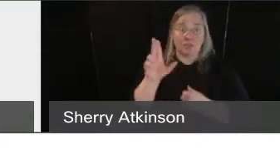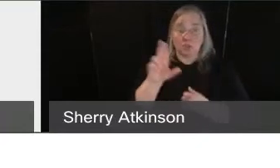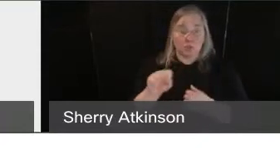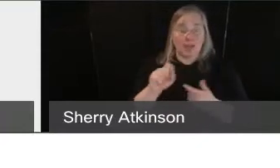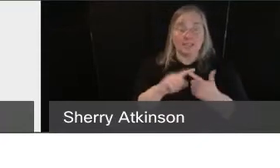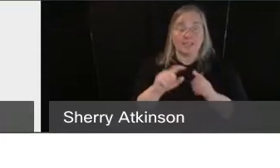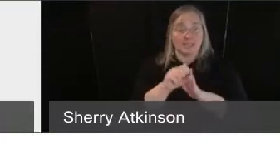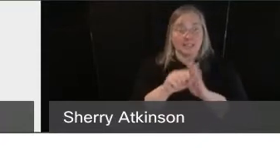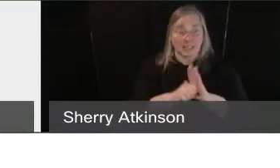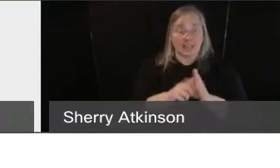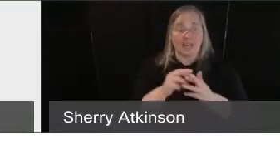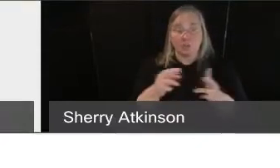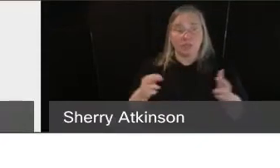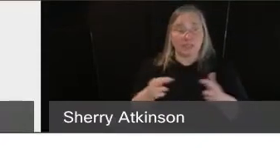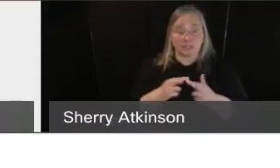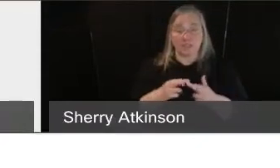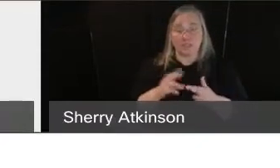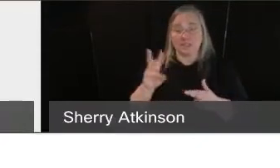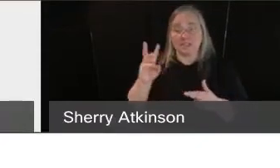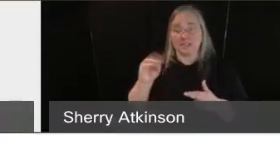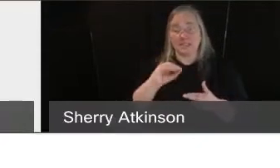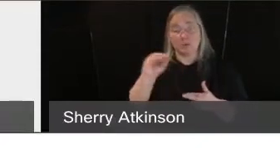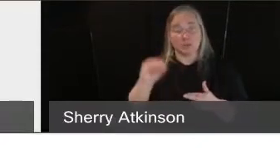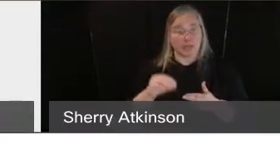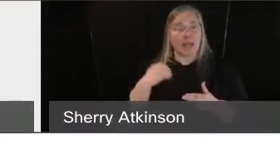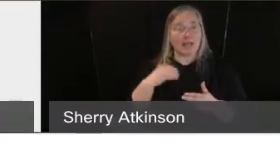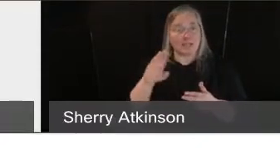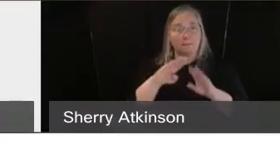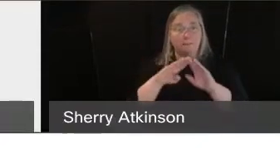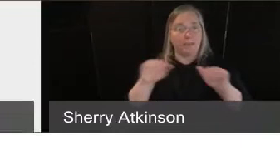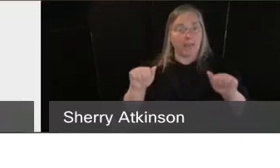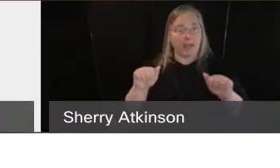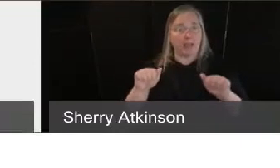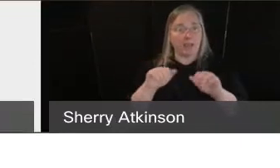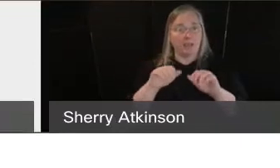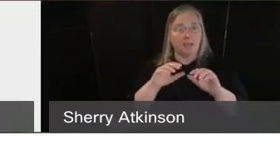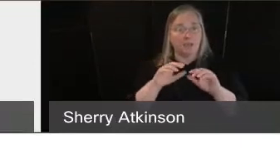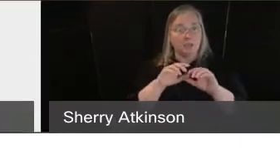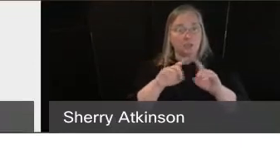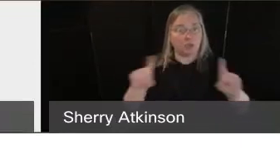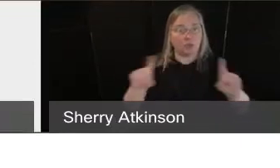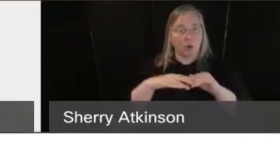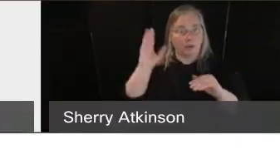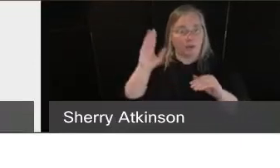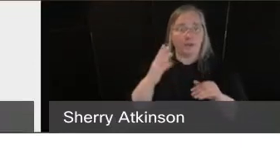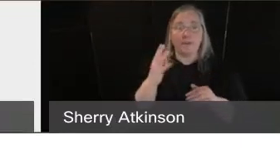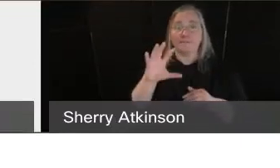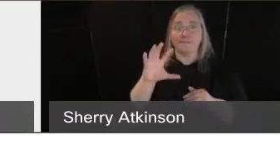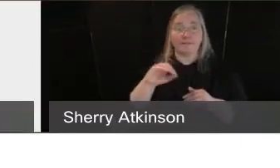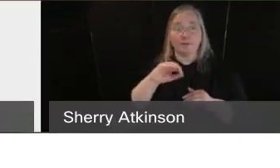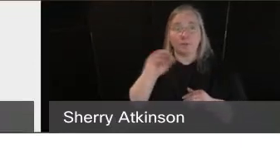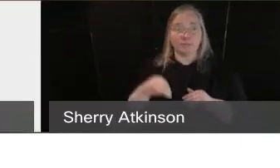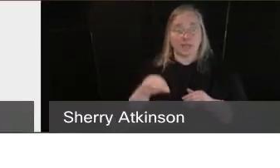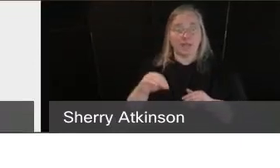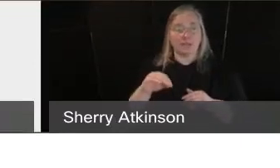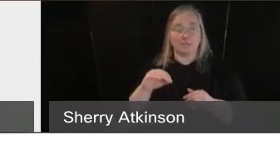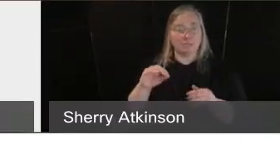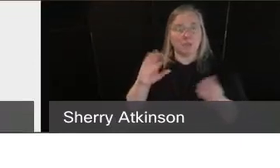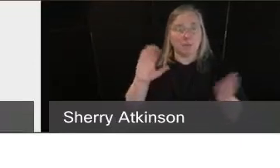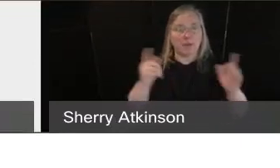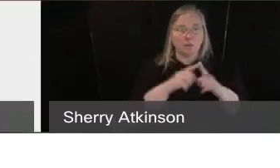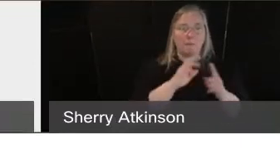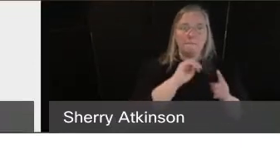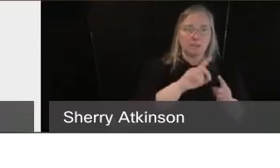or employed population, has a bachelor's degree or above. They're well above, 50% above Maryland's rate of 41%,